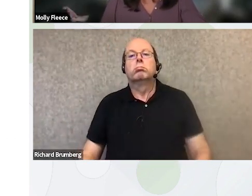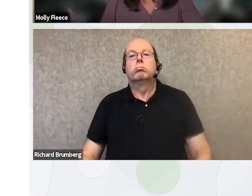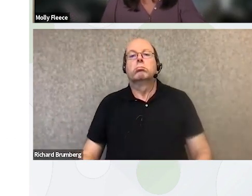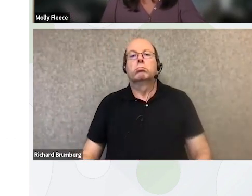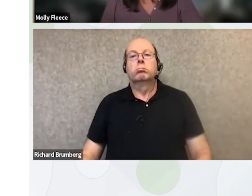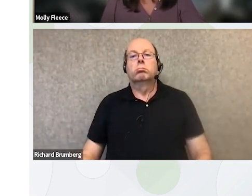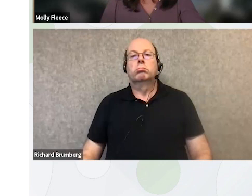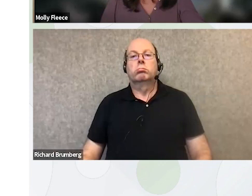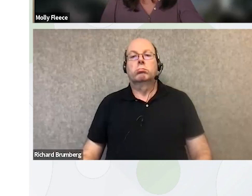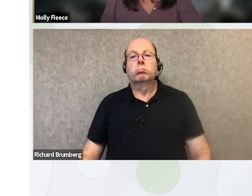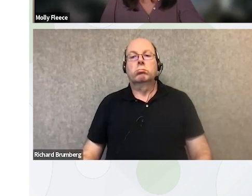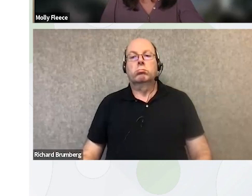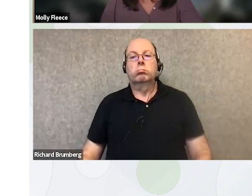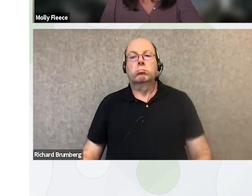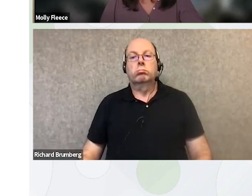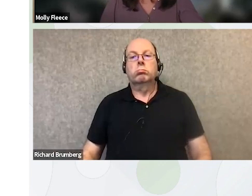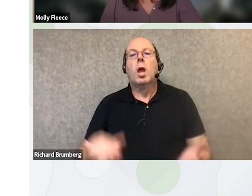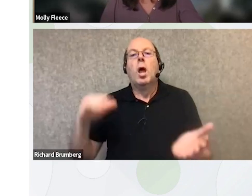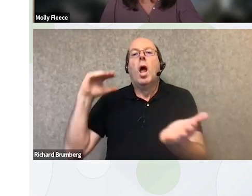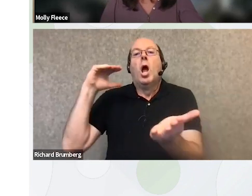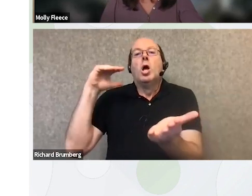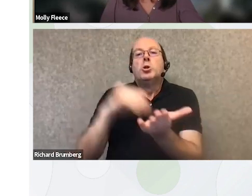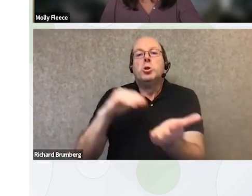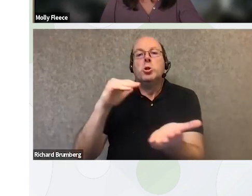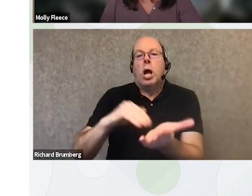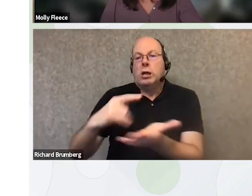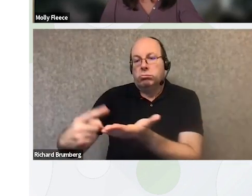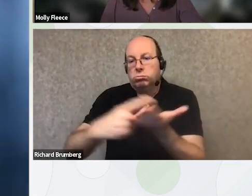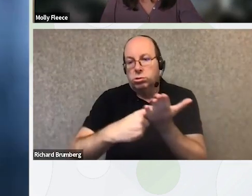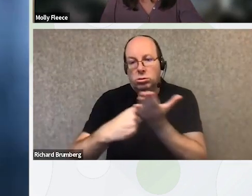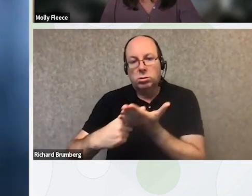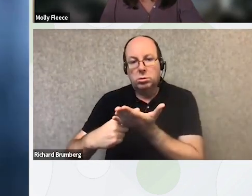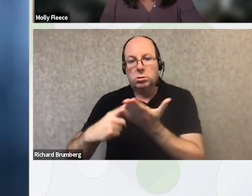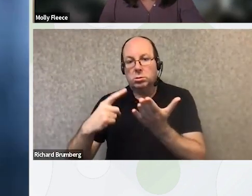prevent RSV-associated lower respiratory tract disease.